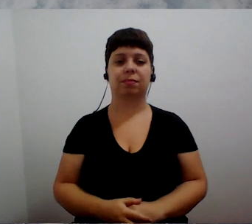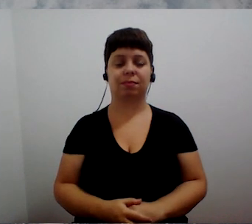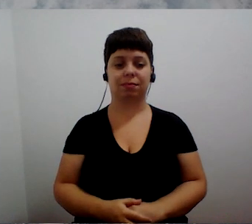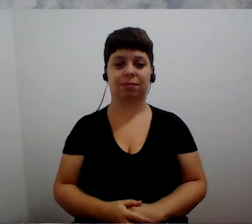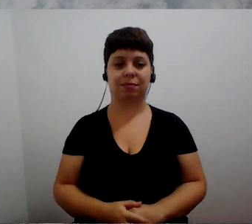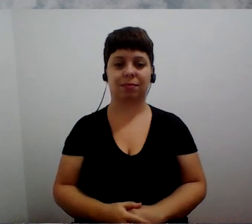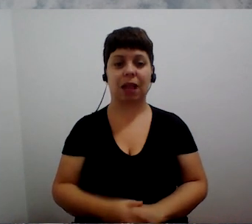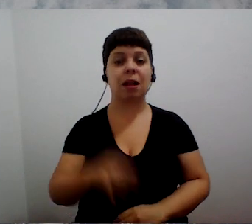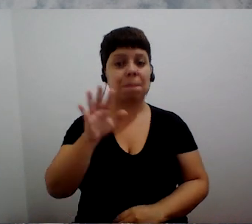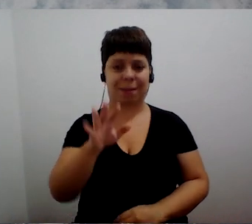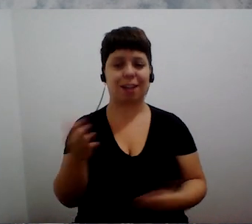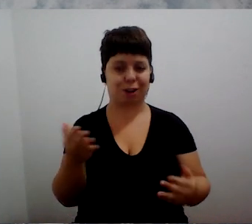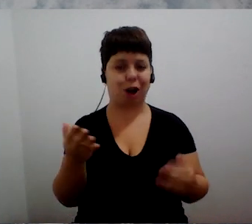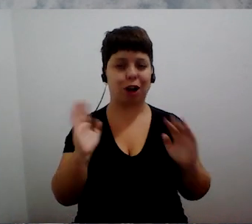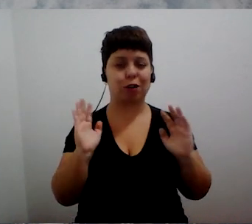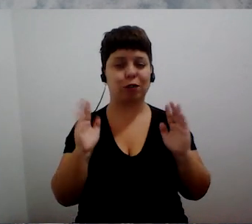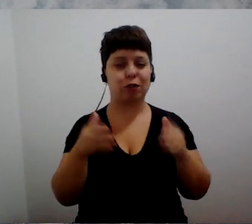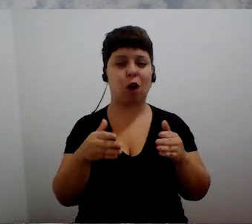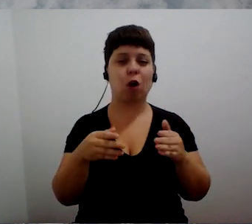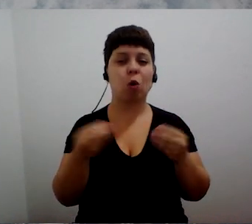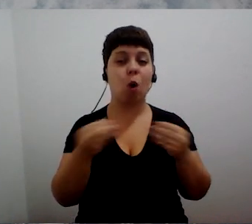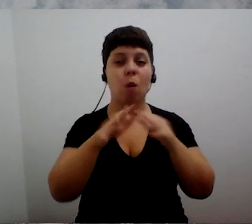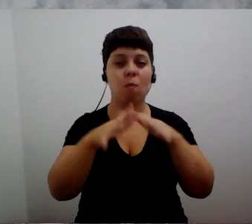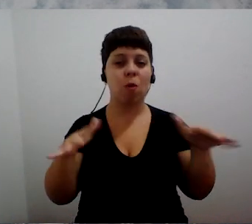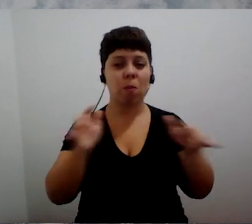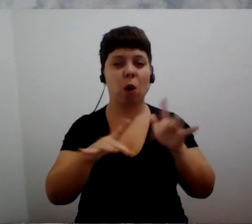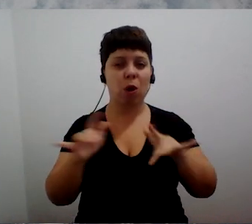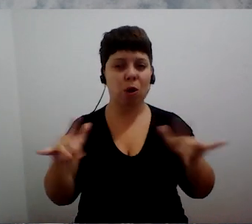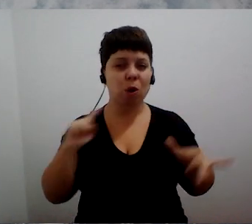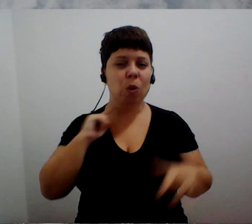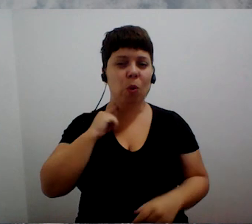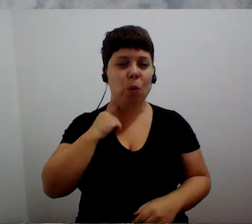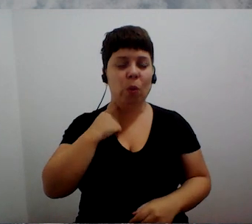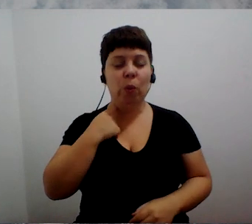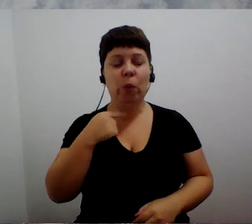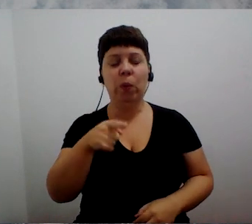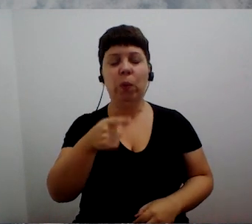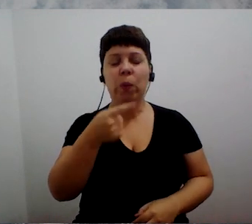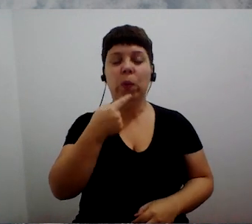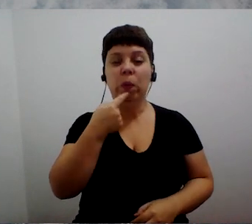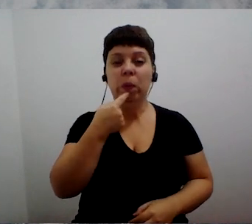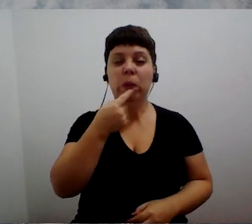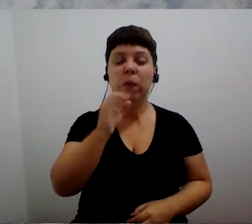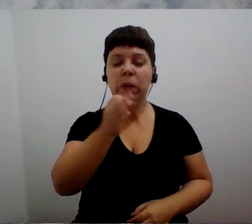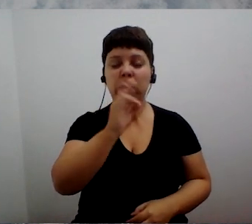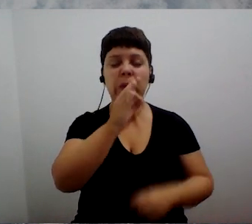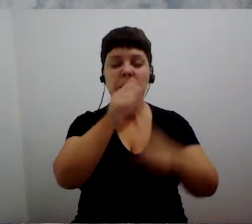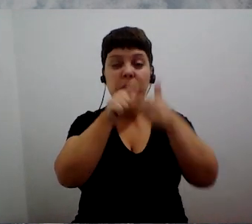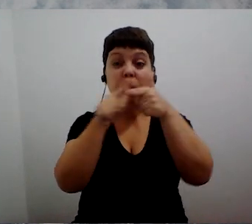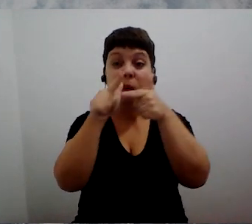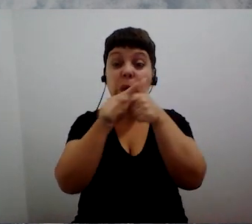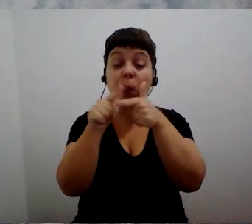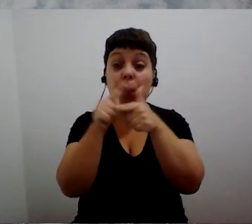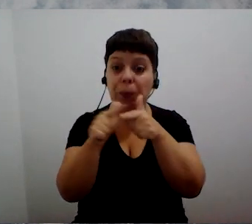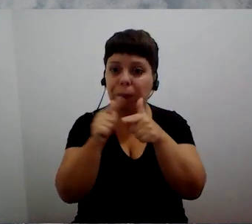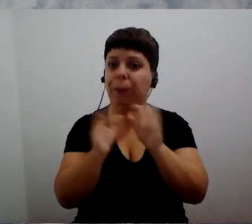this best knowledge that we have. But to move over to the issue and the marine pollution, I mean, this is,